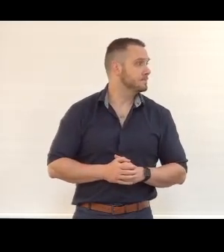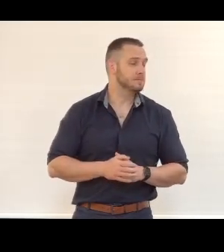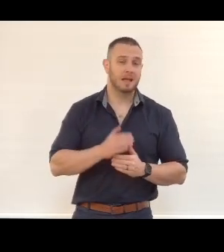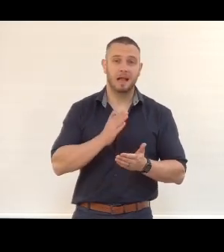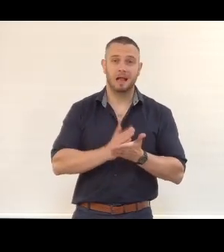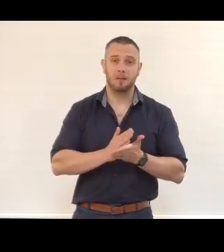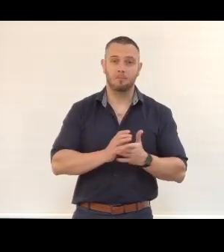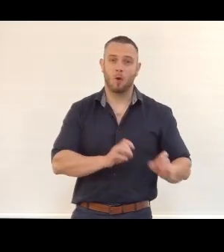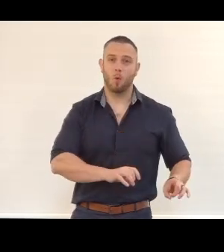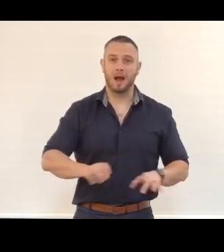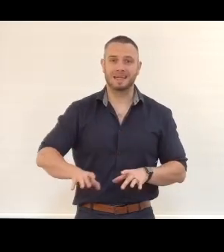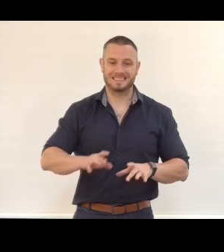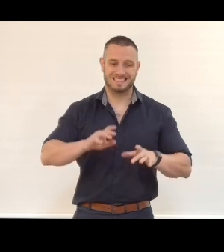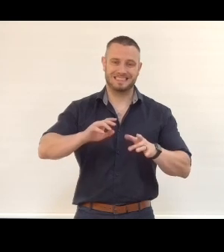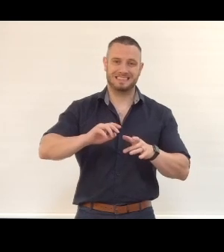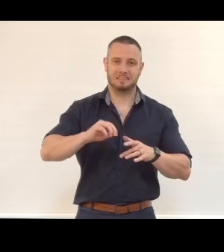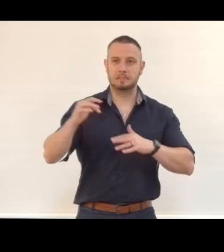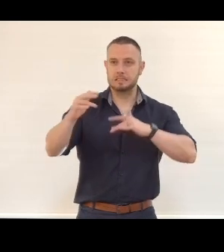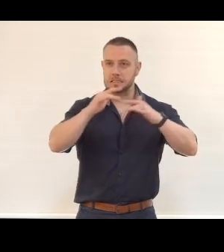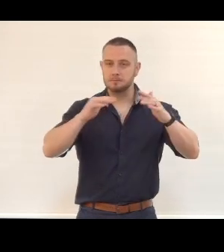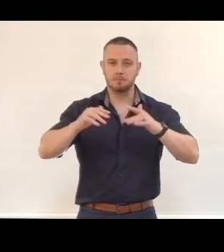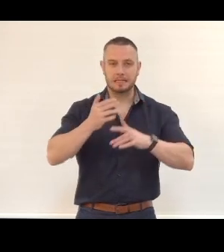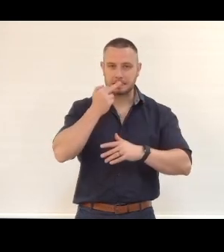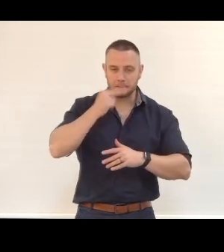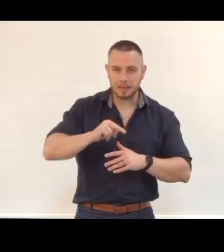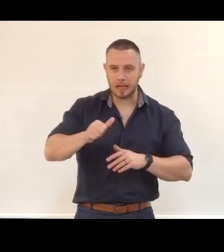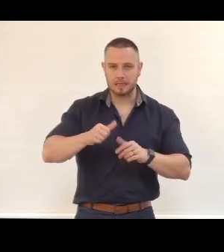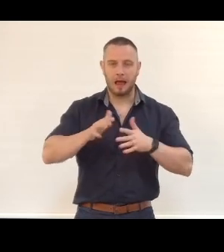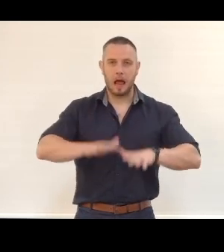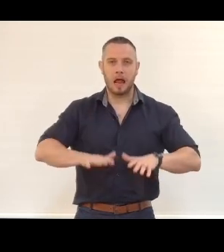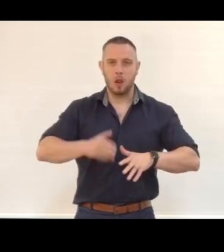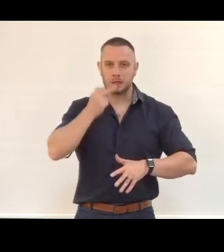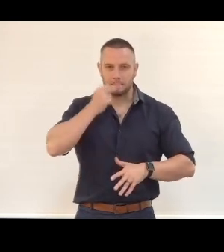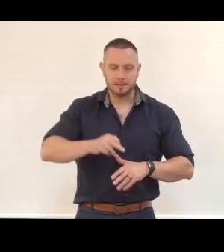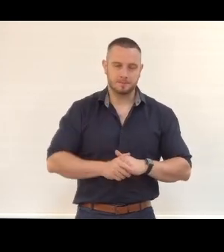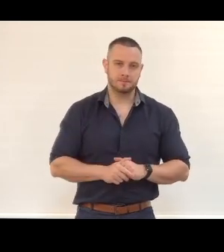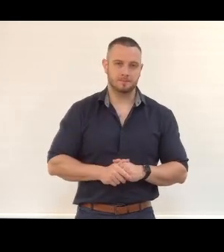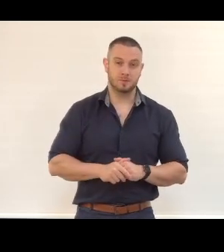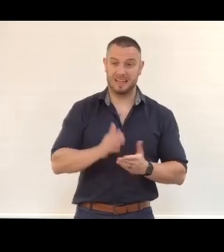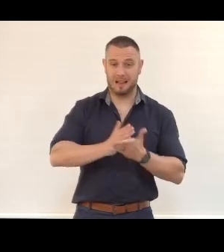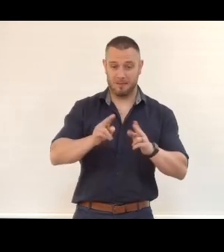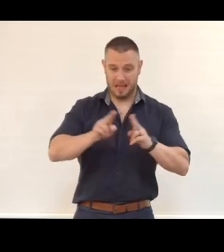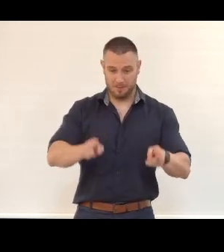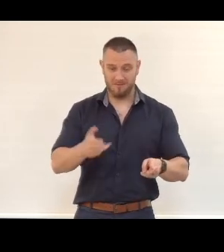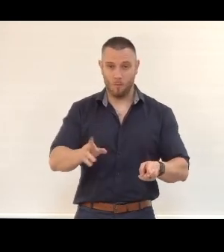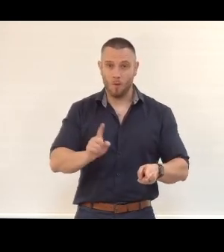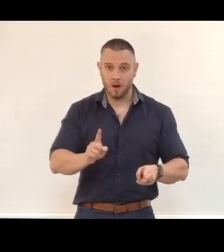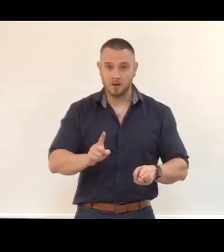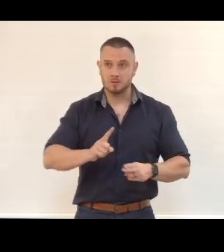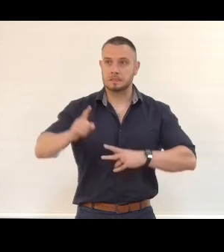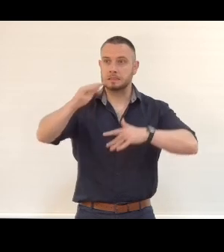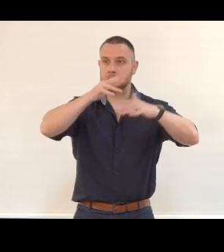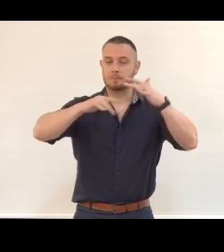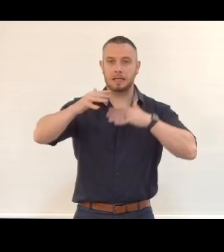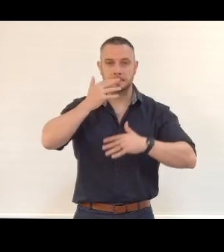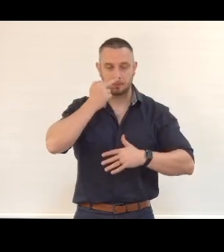Hawaii Space Exploration, Analogue, and Simulation. So it's a habitat for space simulations. And so we are able